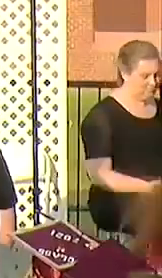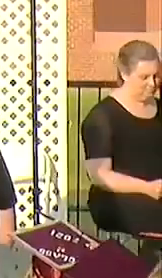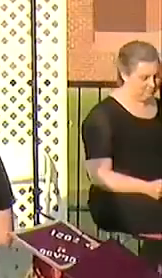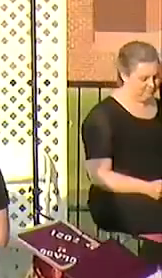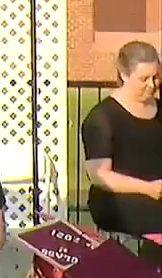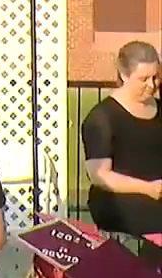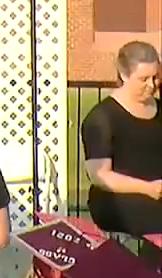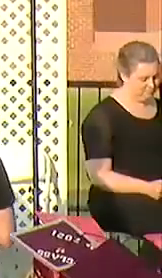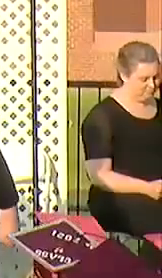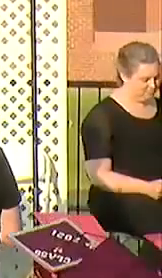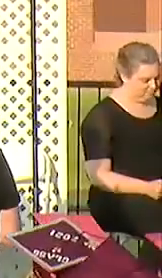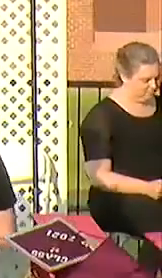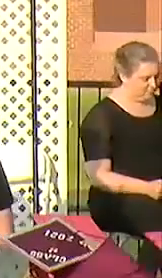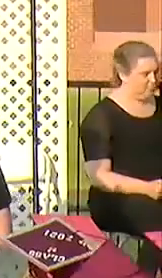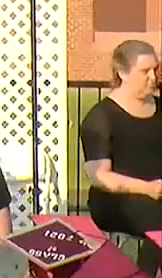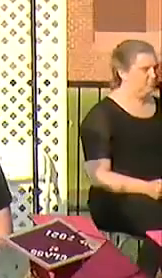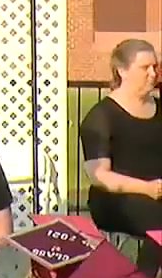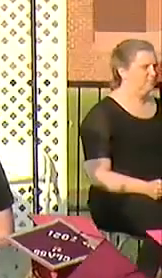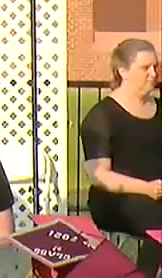Matthew Gins.